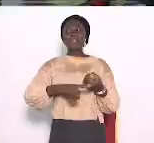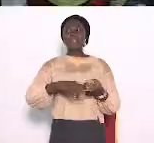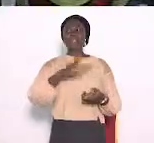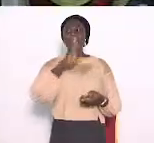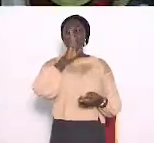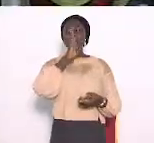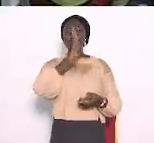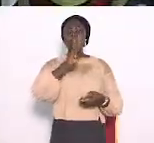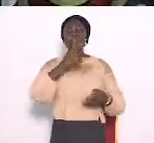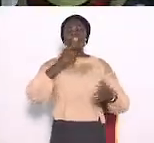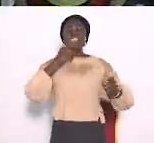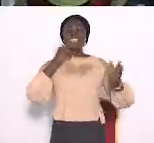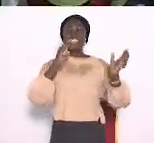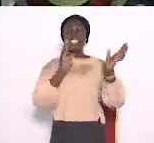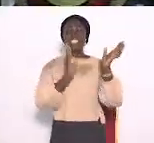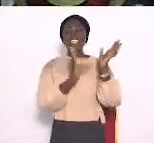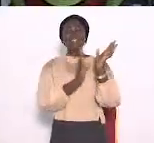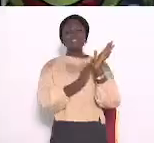majest